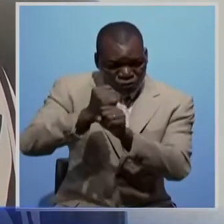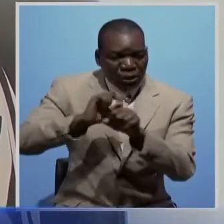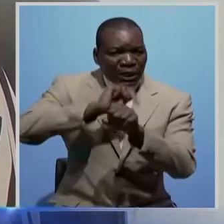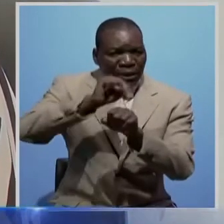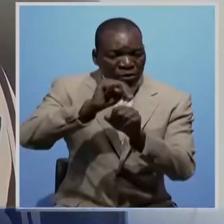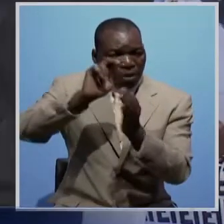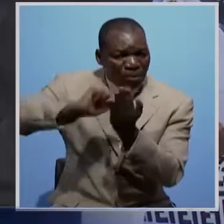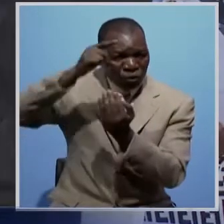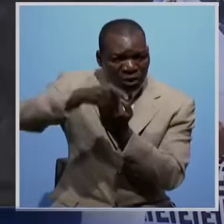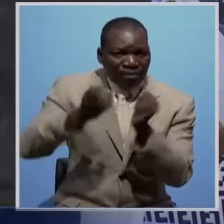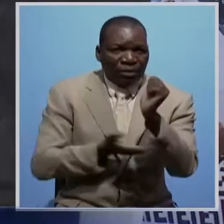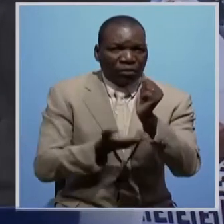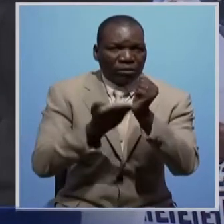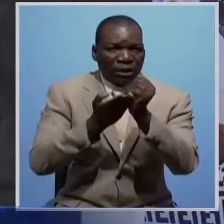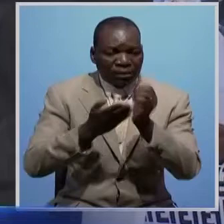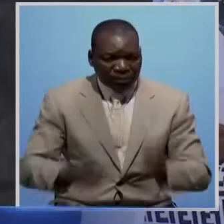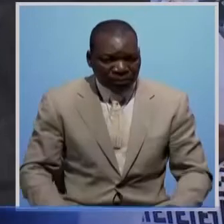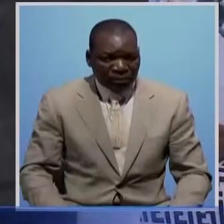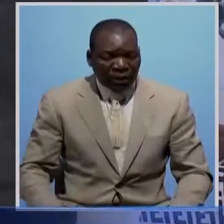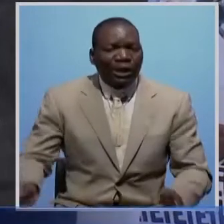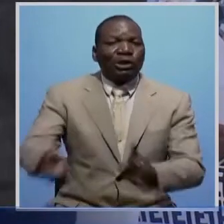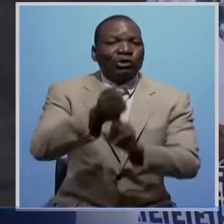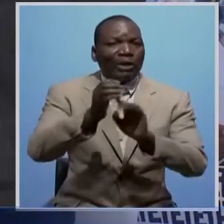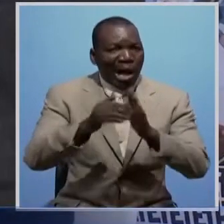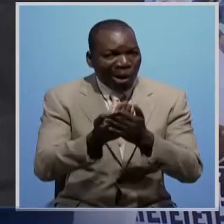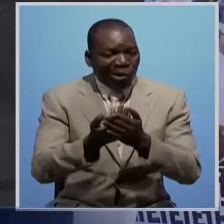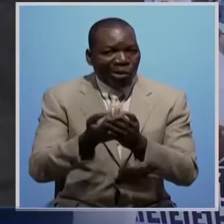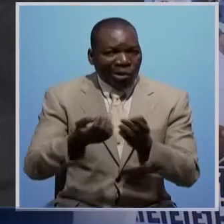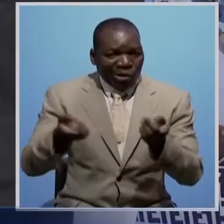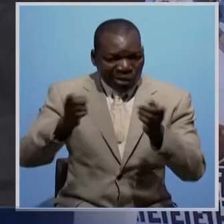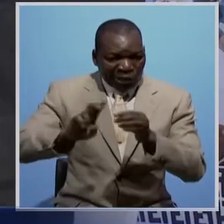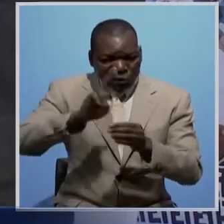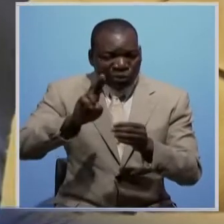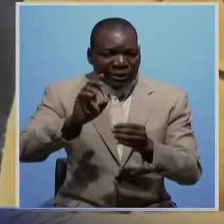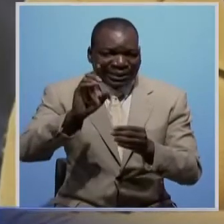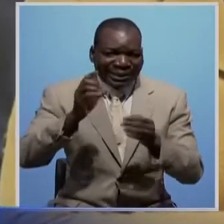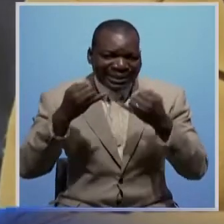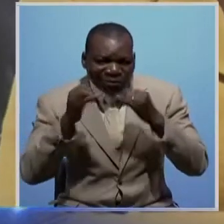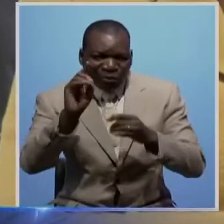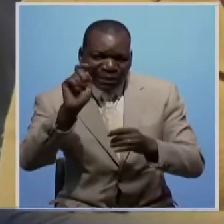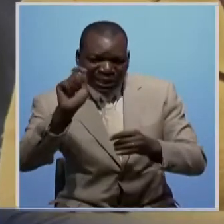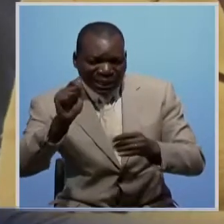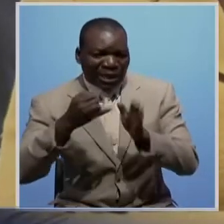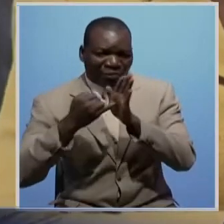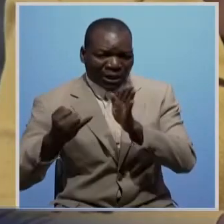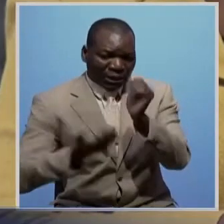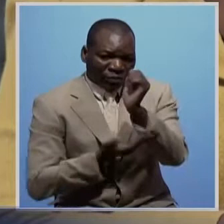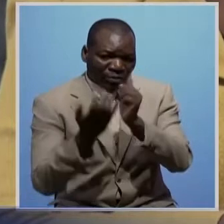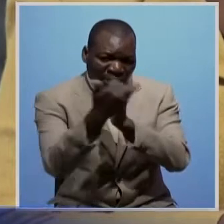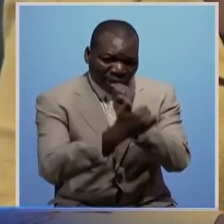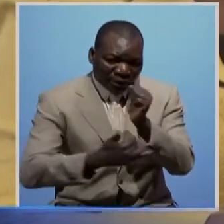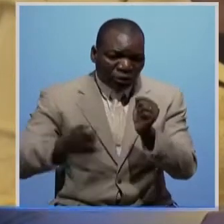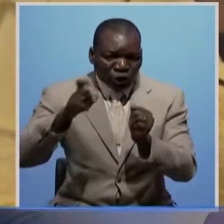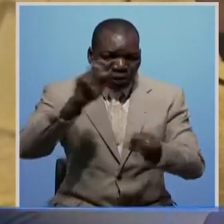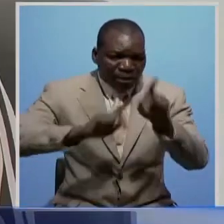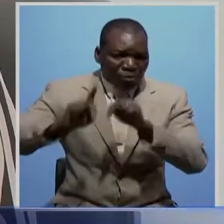programs. This is achievable when data is used to identify the varying development needs of the country's